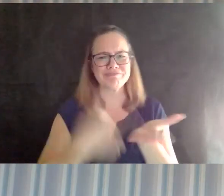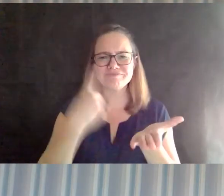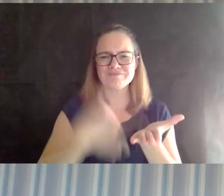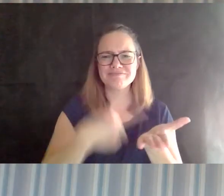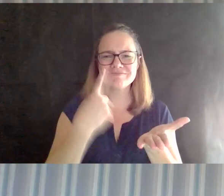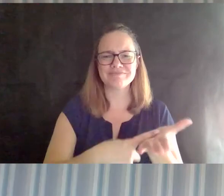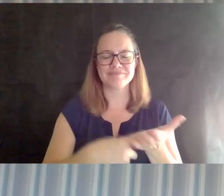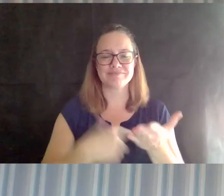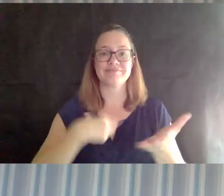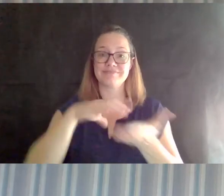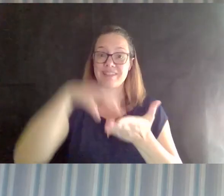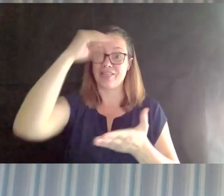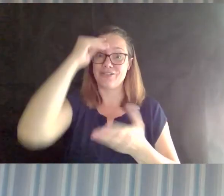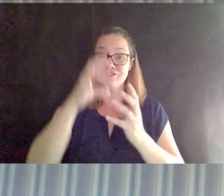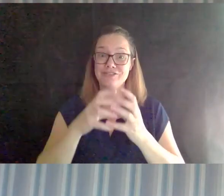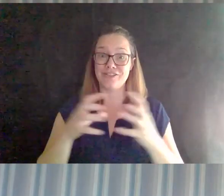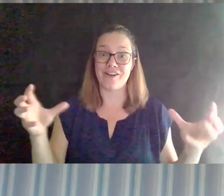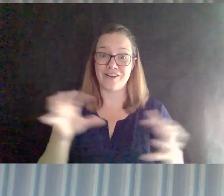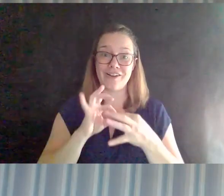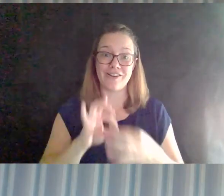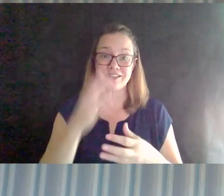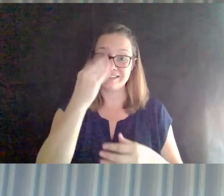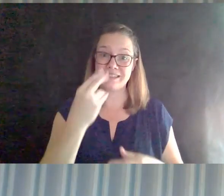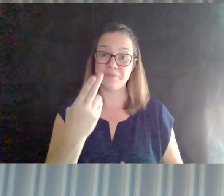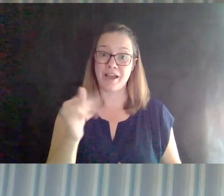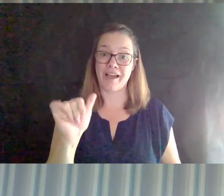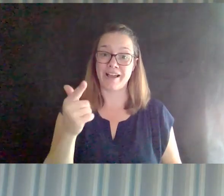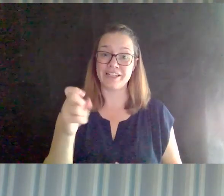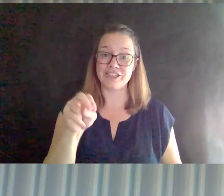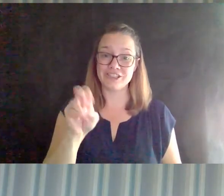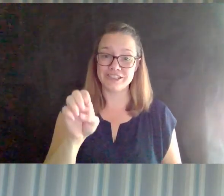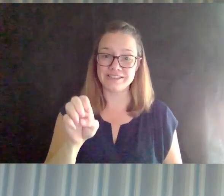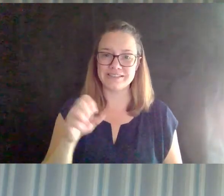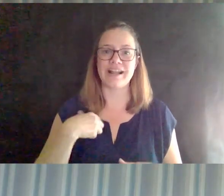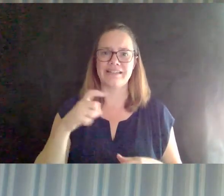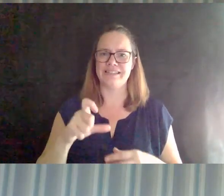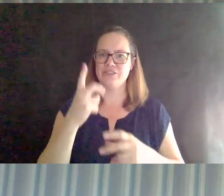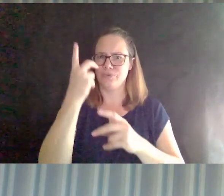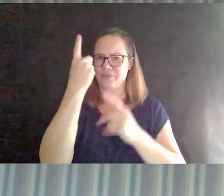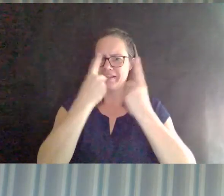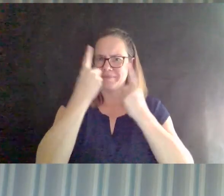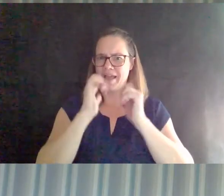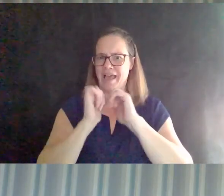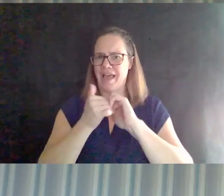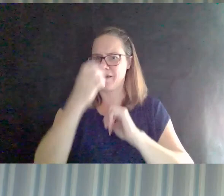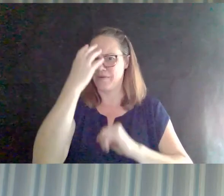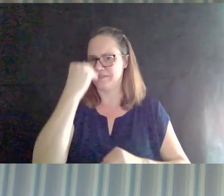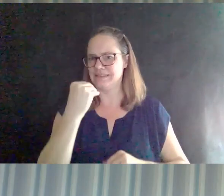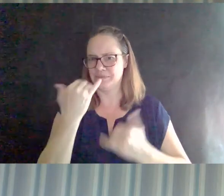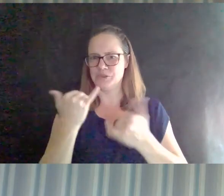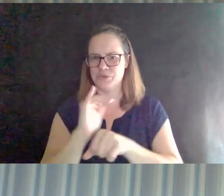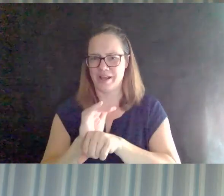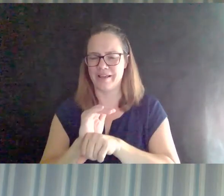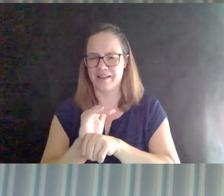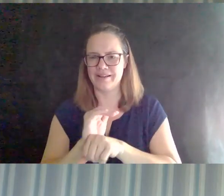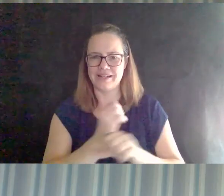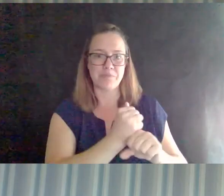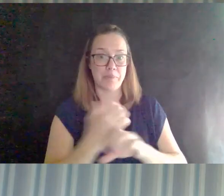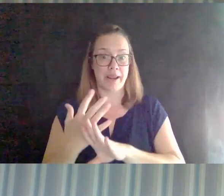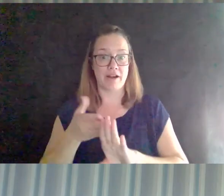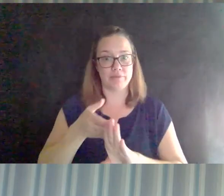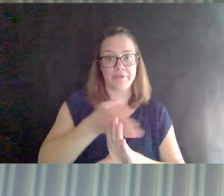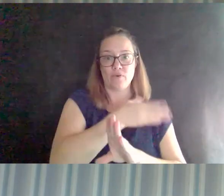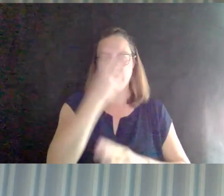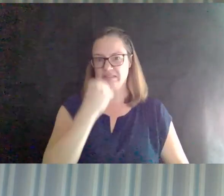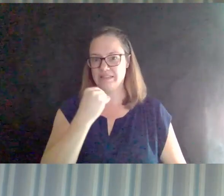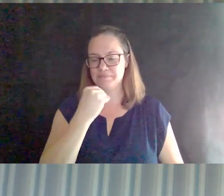hygiene. I know I learned a lot and definitely want to consider how I fall asleep tonight and what I do to prepare for that.